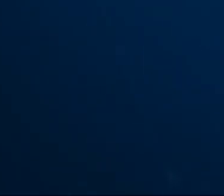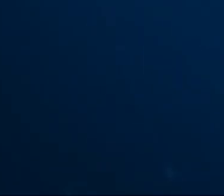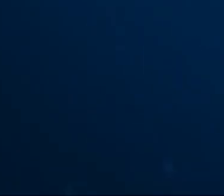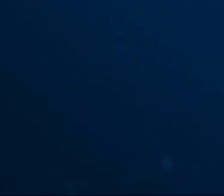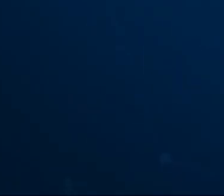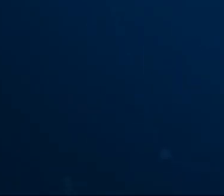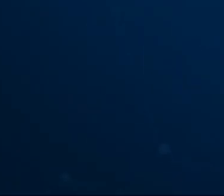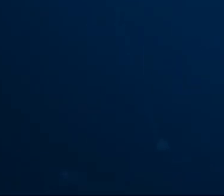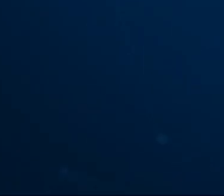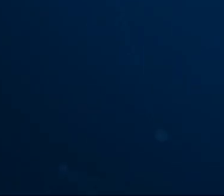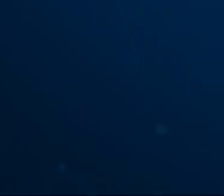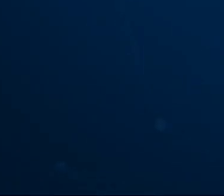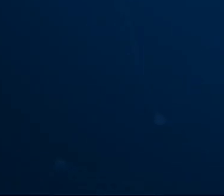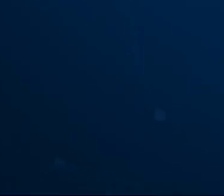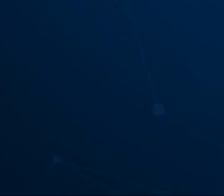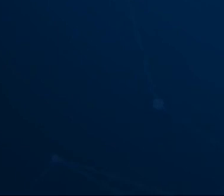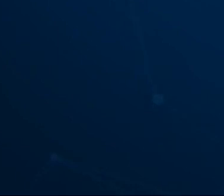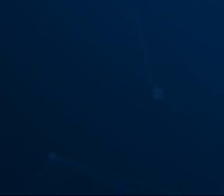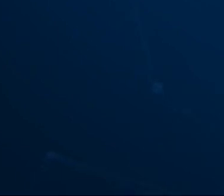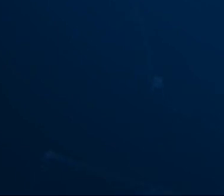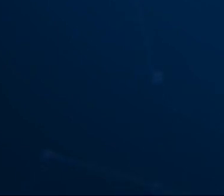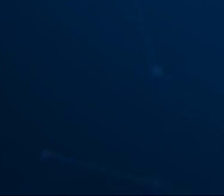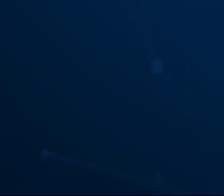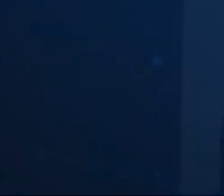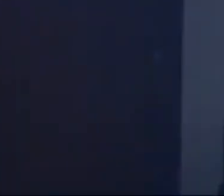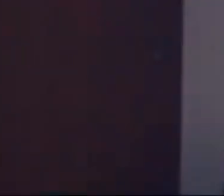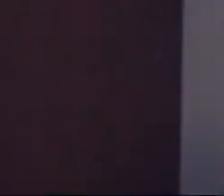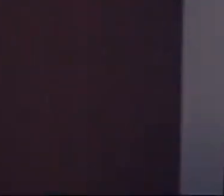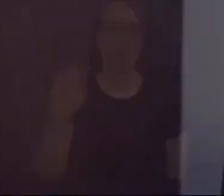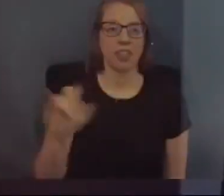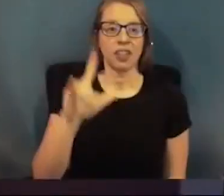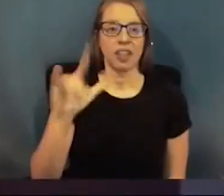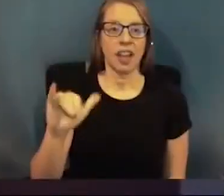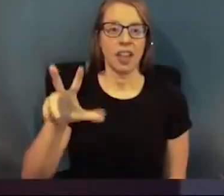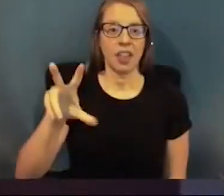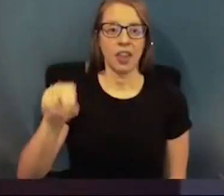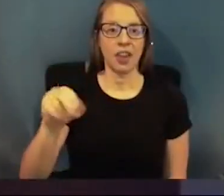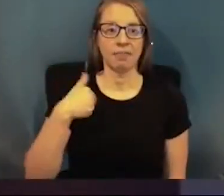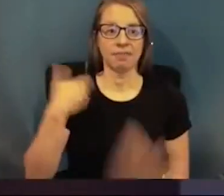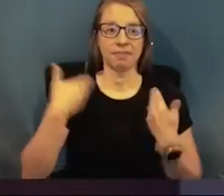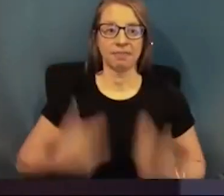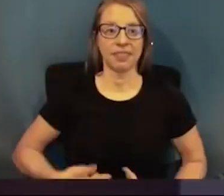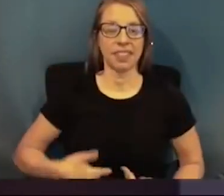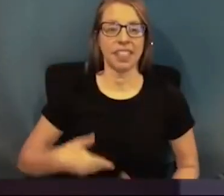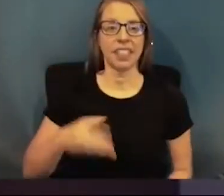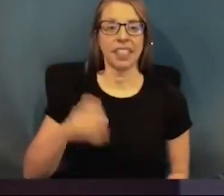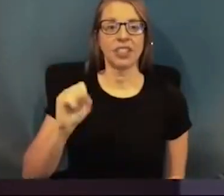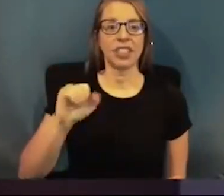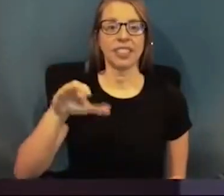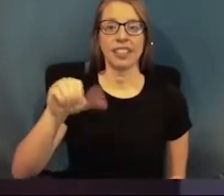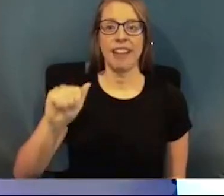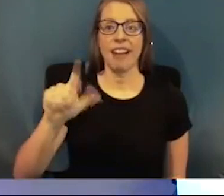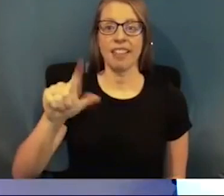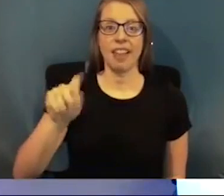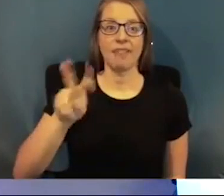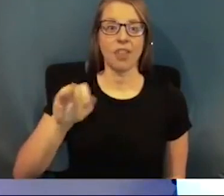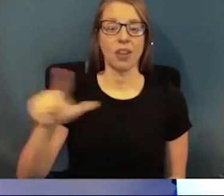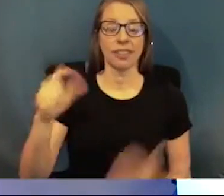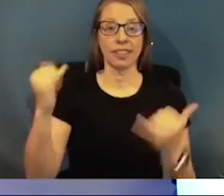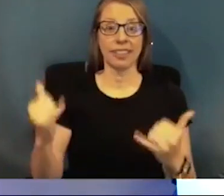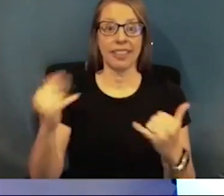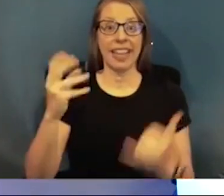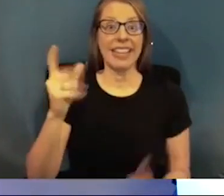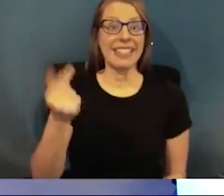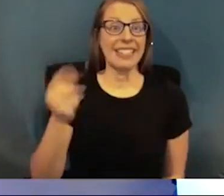Good morning. It is finally Friday. It's July 30th. I'm Jessica Lovell. Welcome into the Morning Medical Update today. Today, we have Dr. Gary Morsch, founder